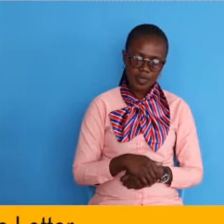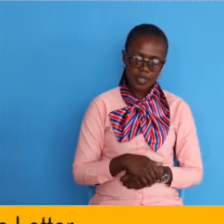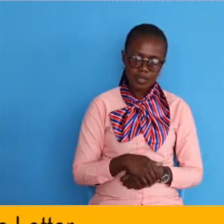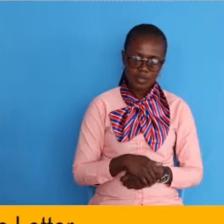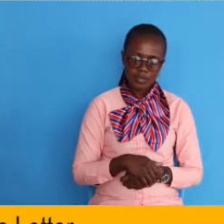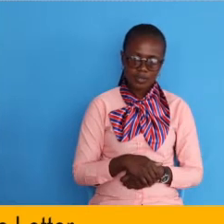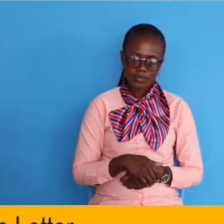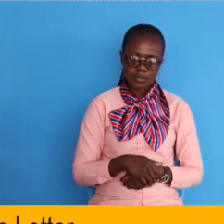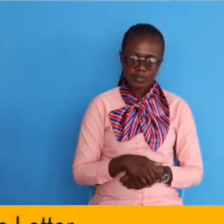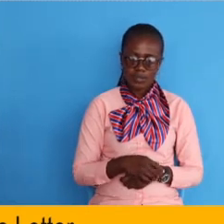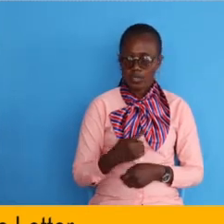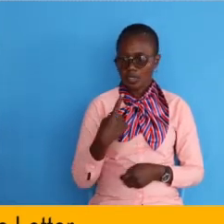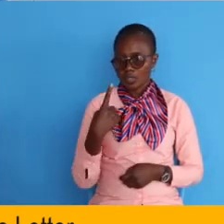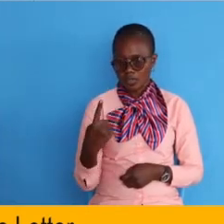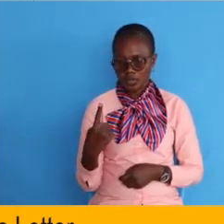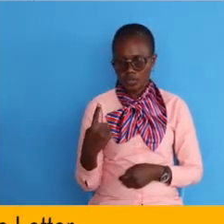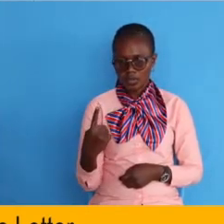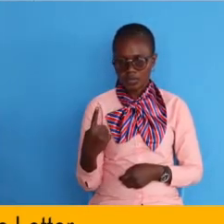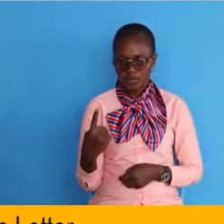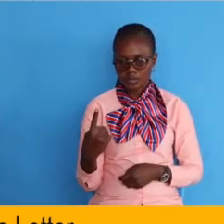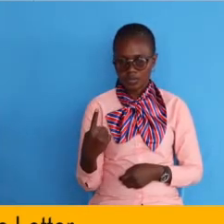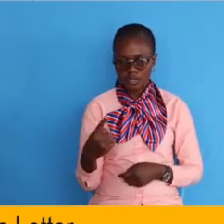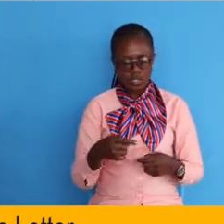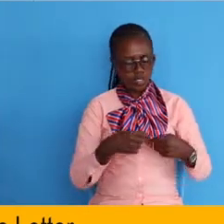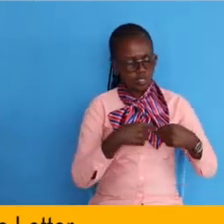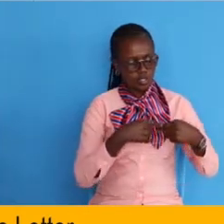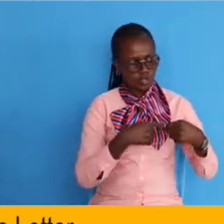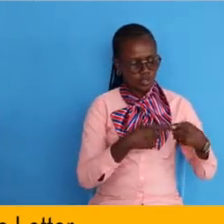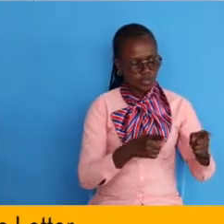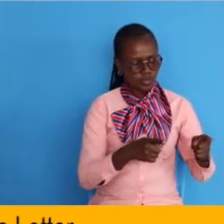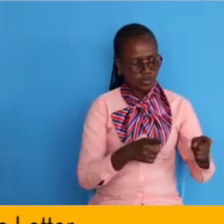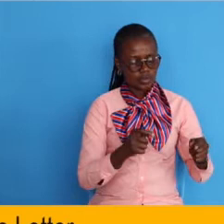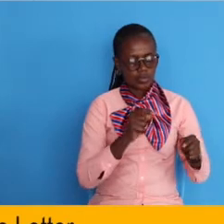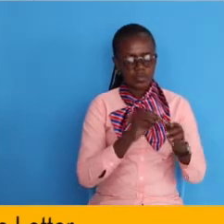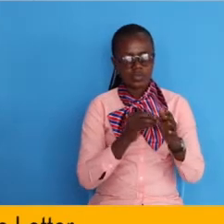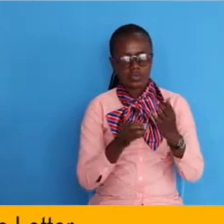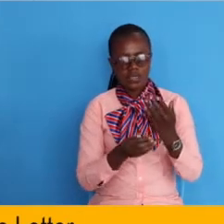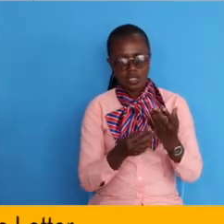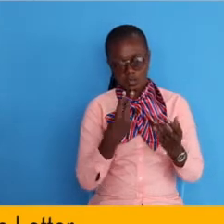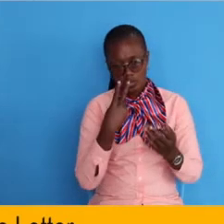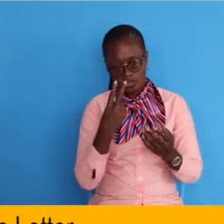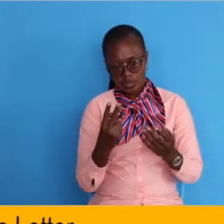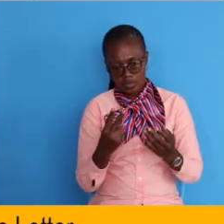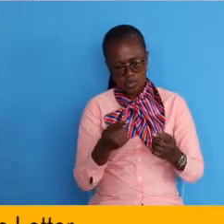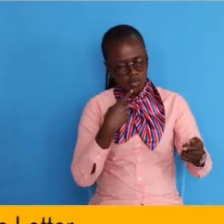What difference have you noted from the discussion that we had?